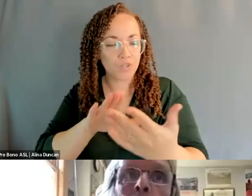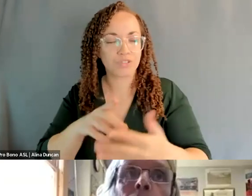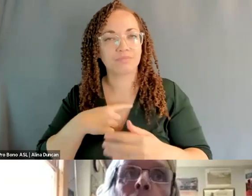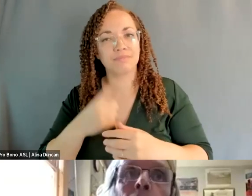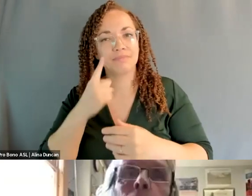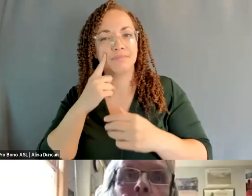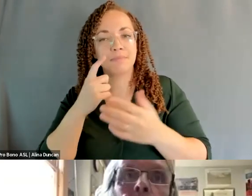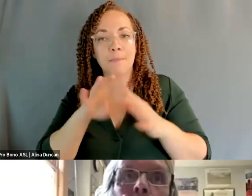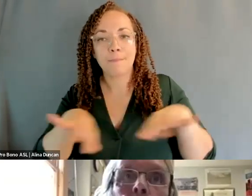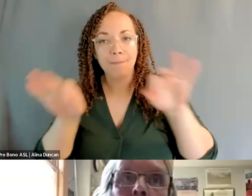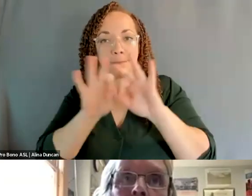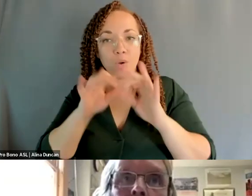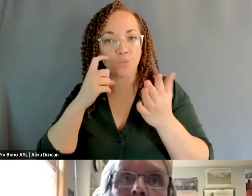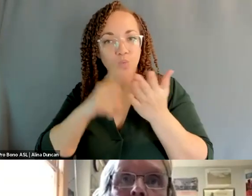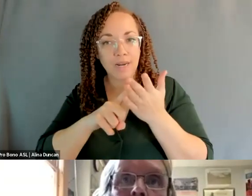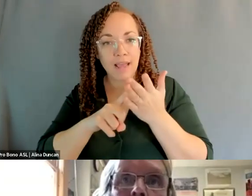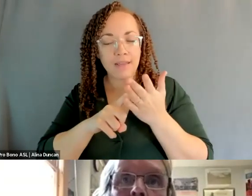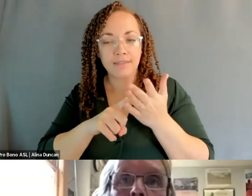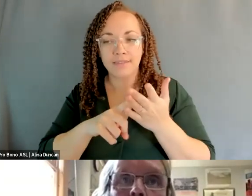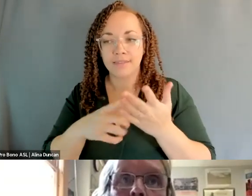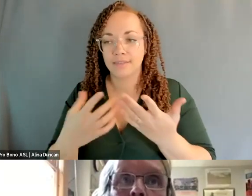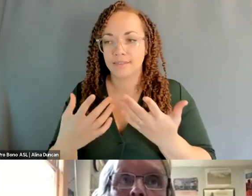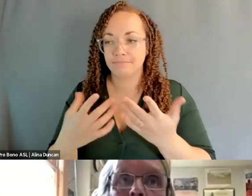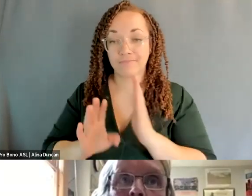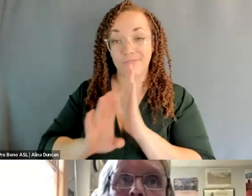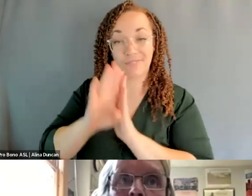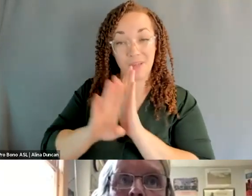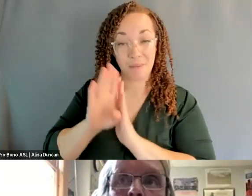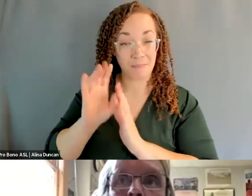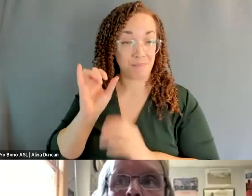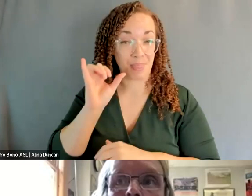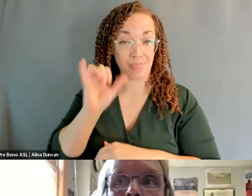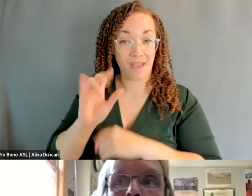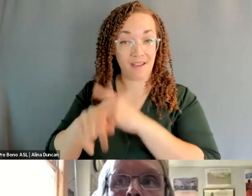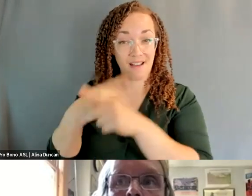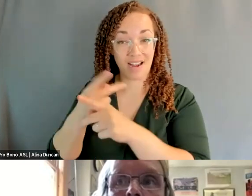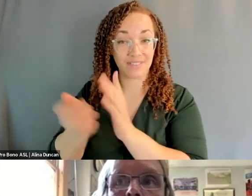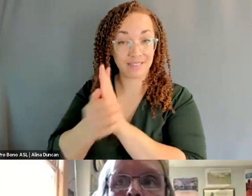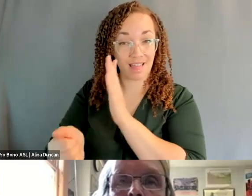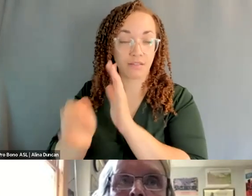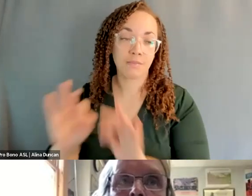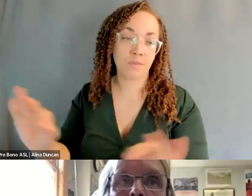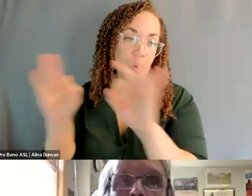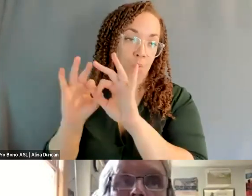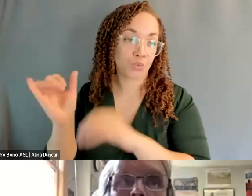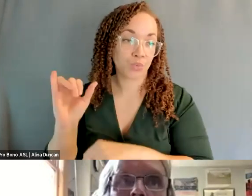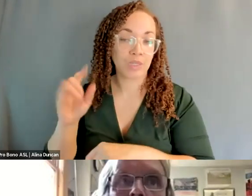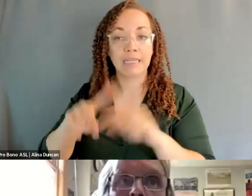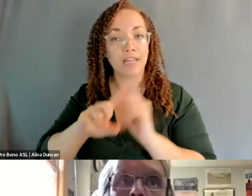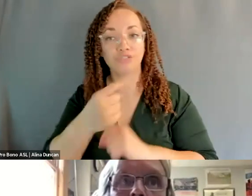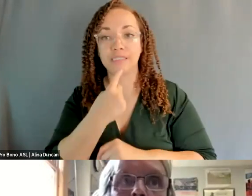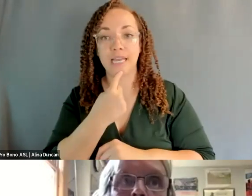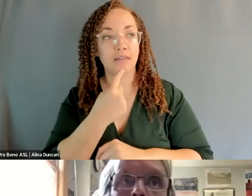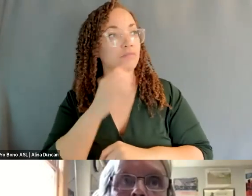important to recognize that, you know, the building that kind of skill is important. We can't just say we need